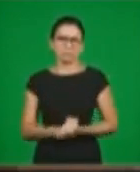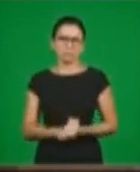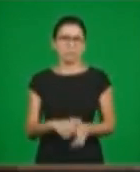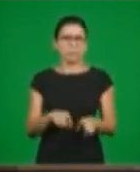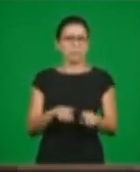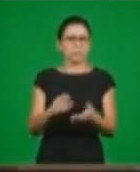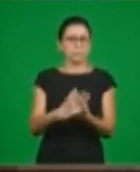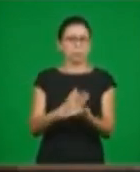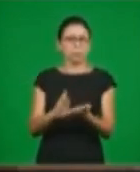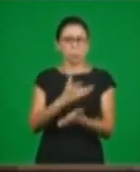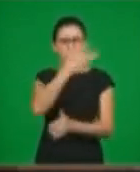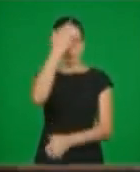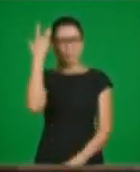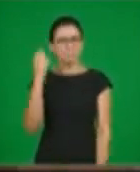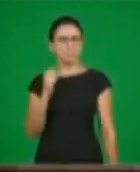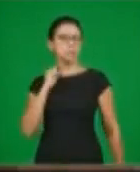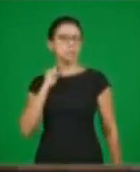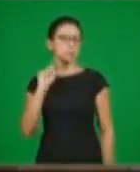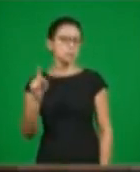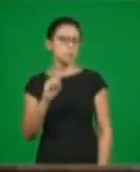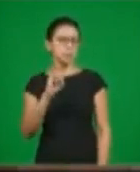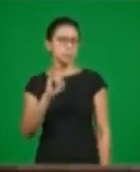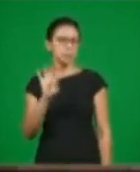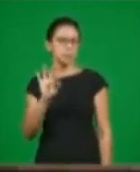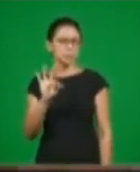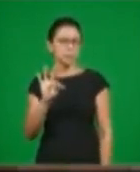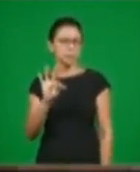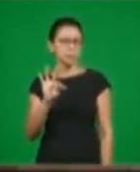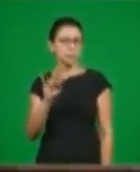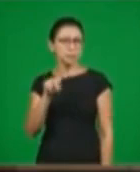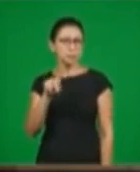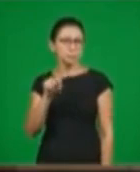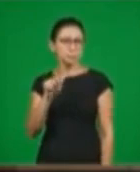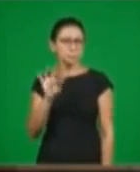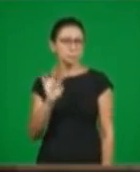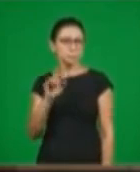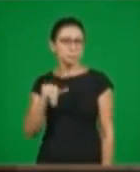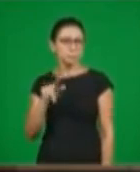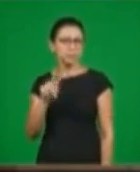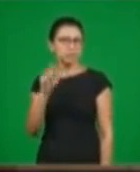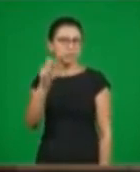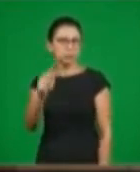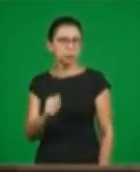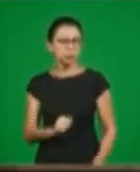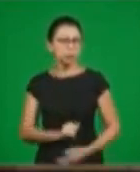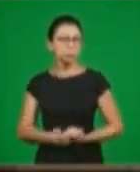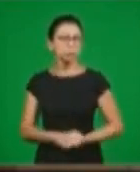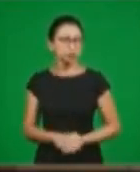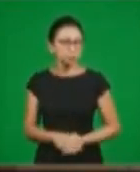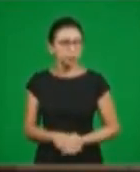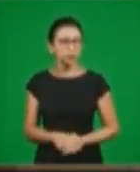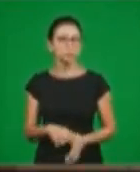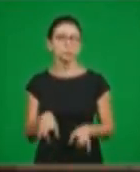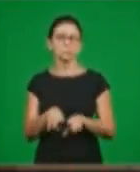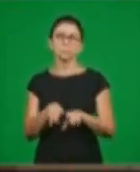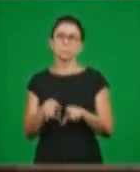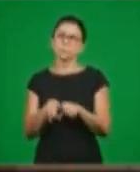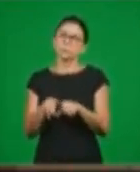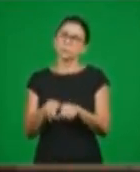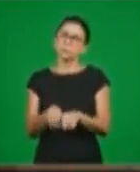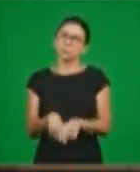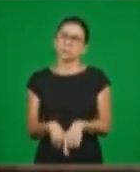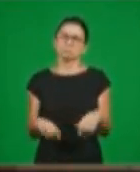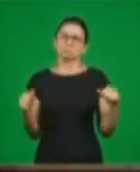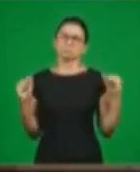like on the beach, you know. It could be also the ones in Ipatinga, the ones that think that the beach is far. And